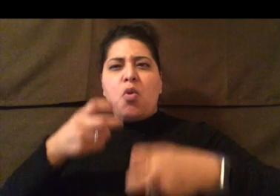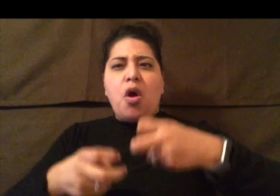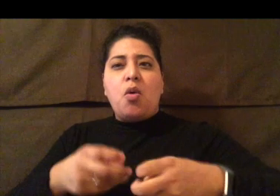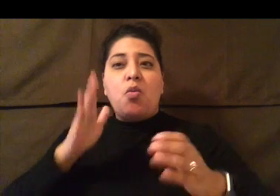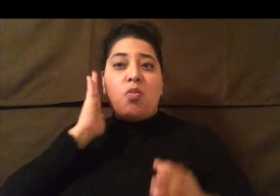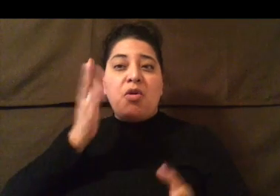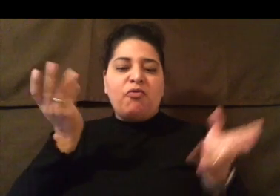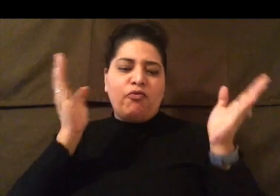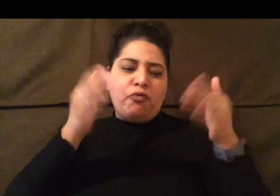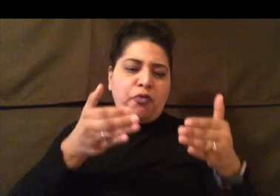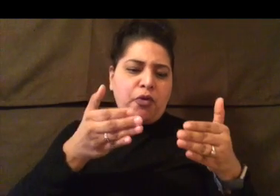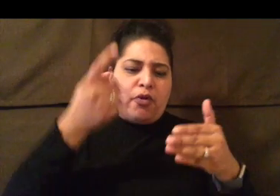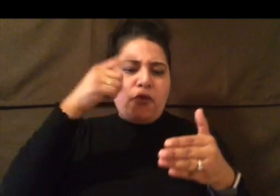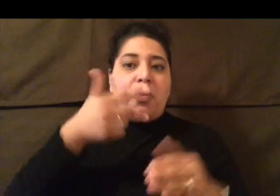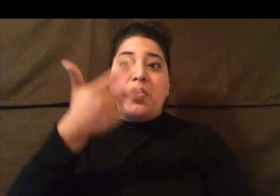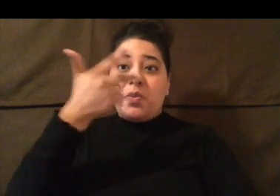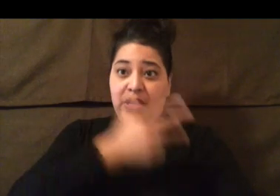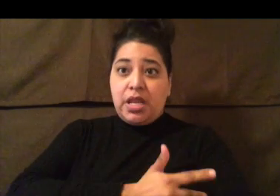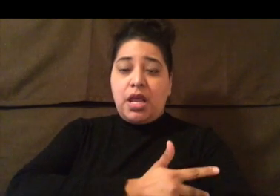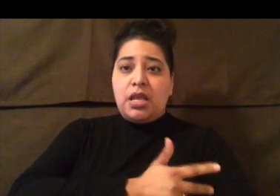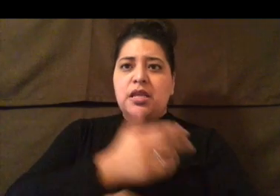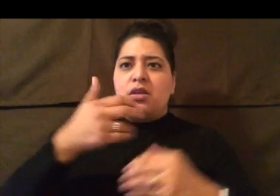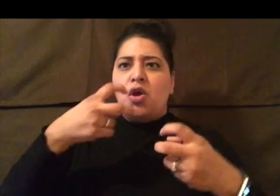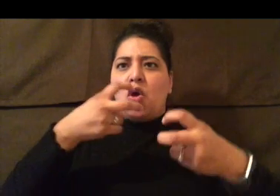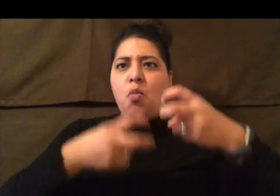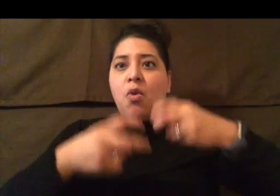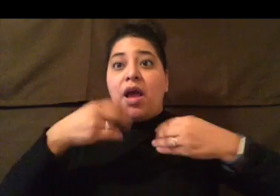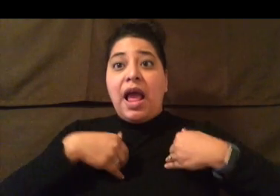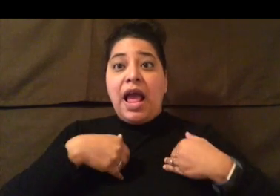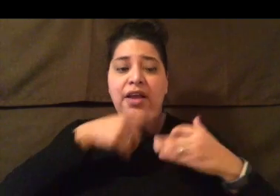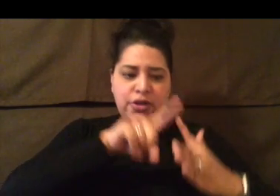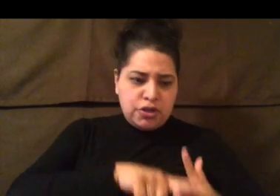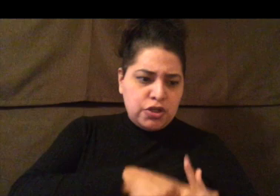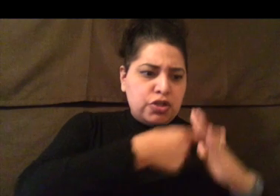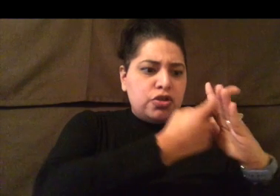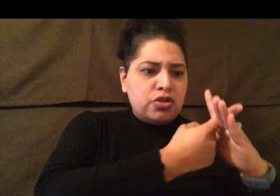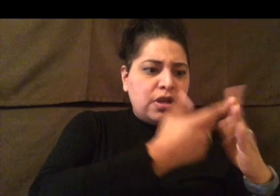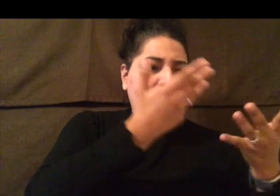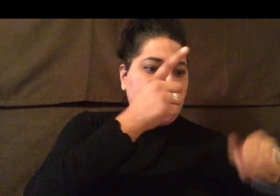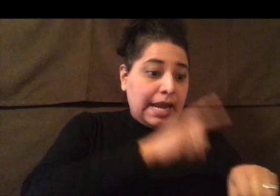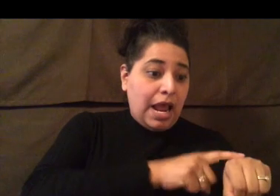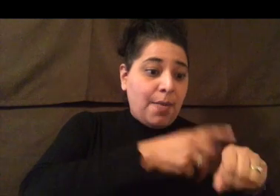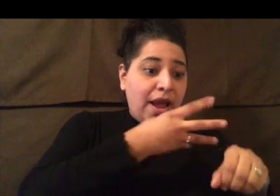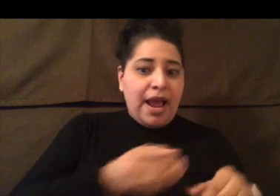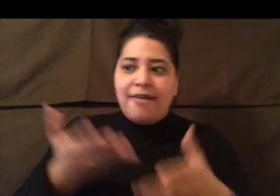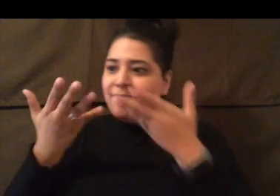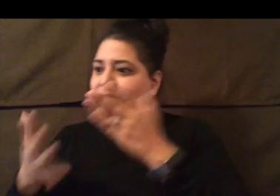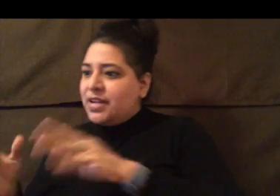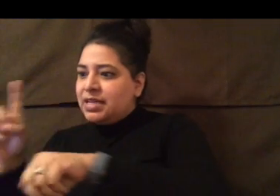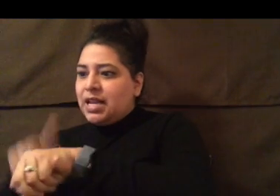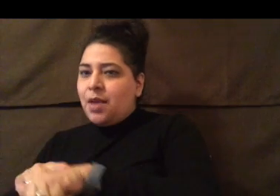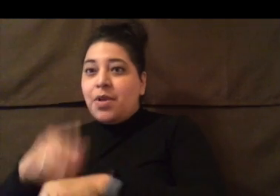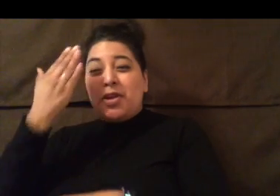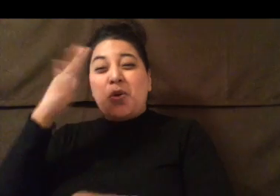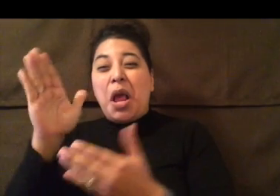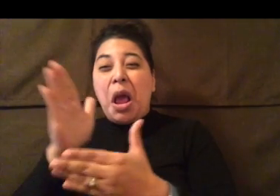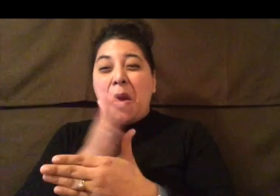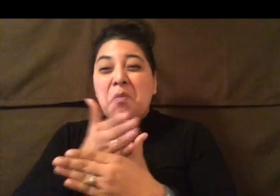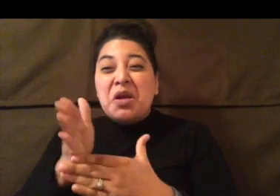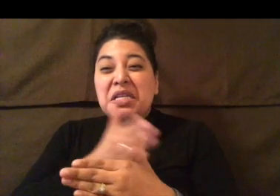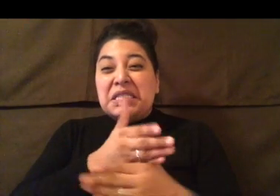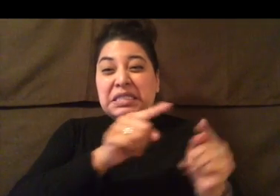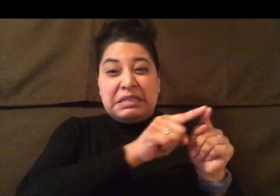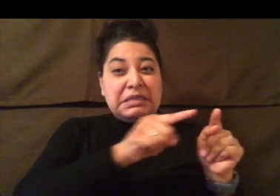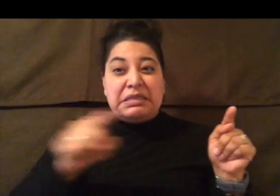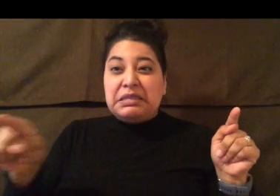problems that we're going to be learning for the next 3 days are problems that we have a beginning and we have an end time, but we don't know the amount of time